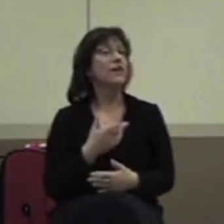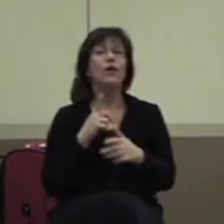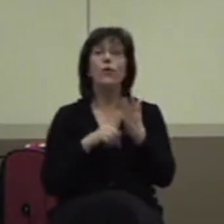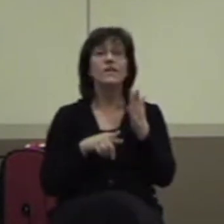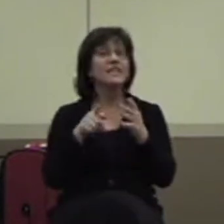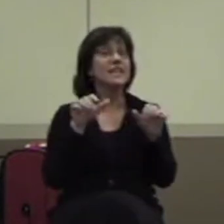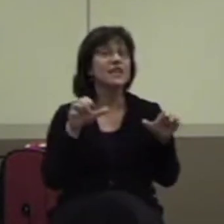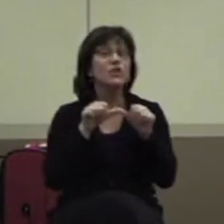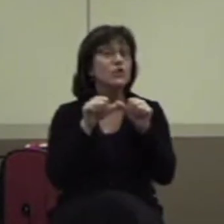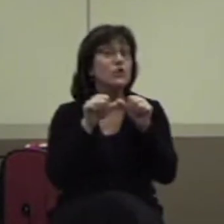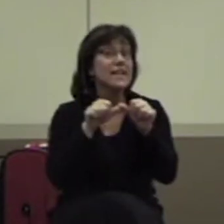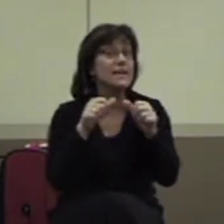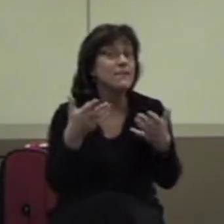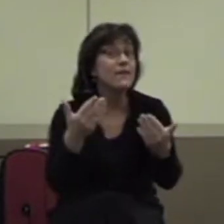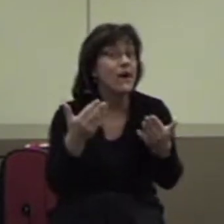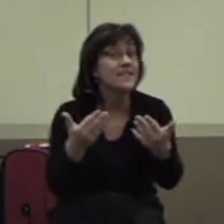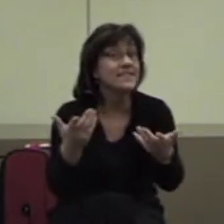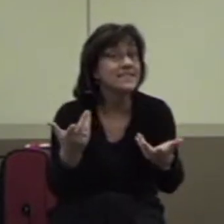doing?